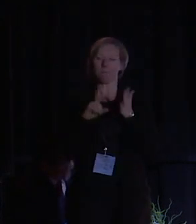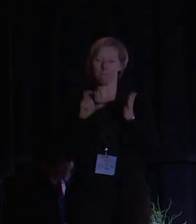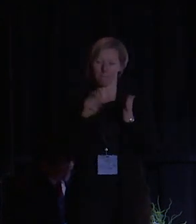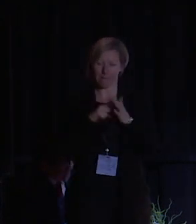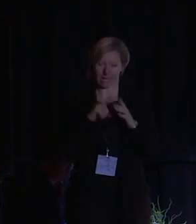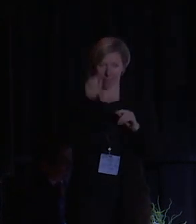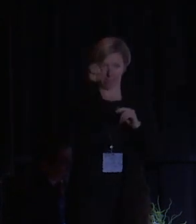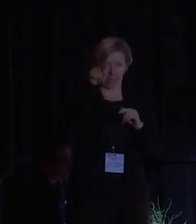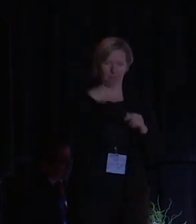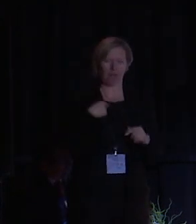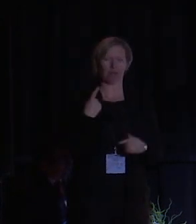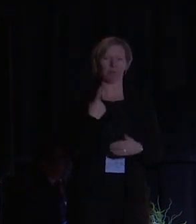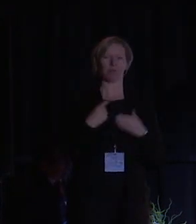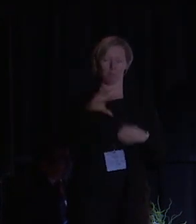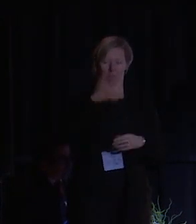been delegated, sorry.